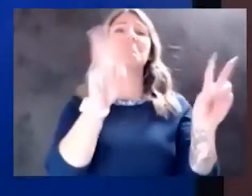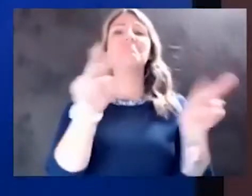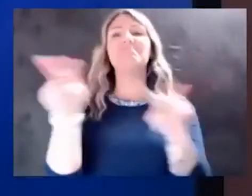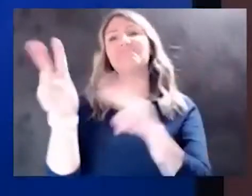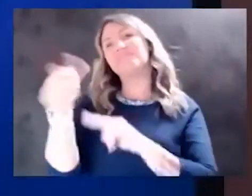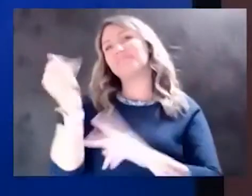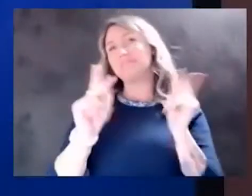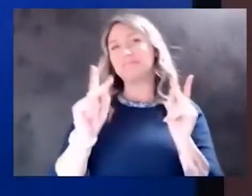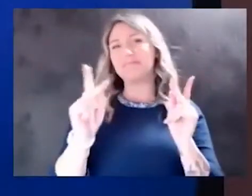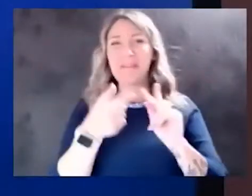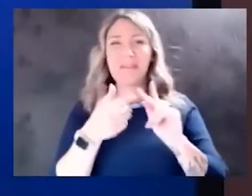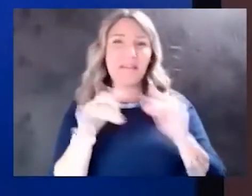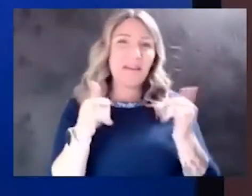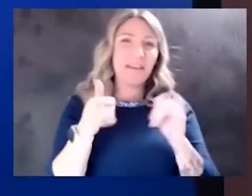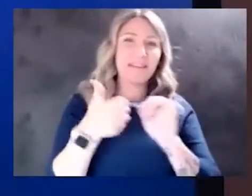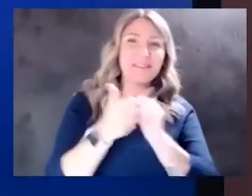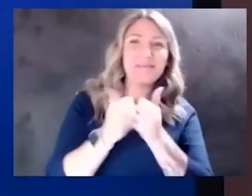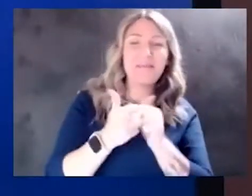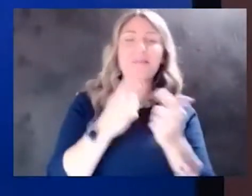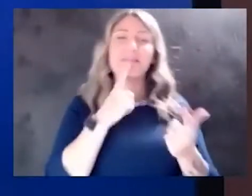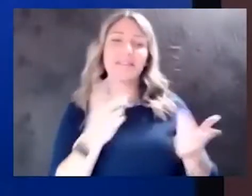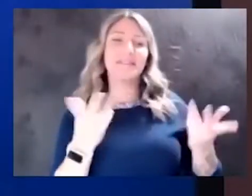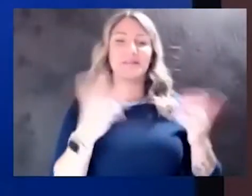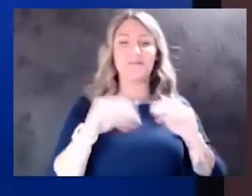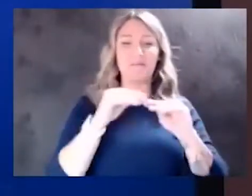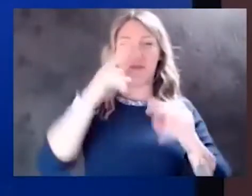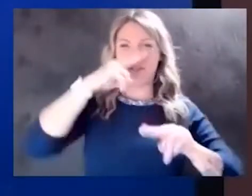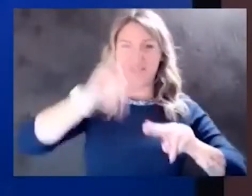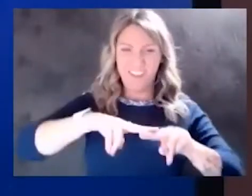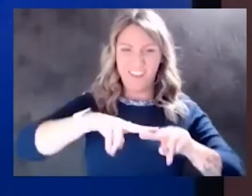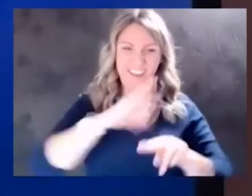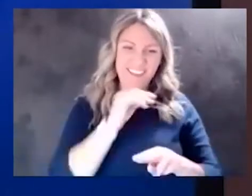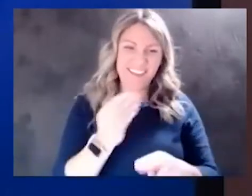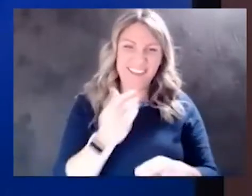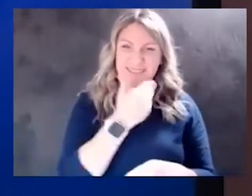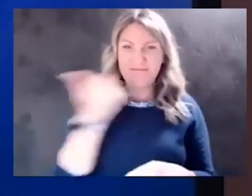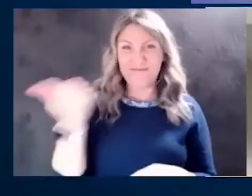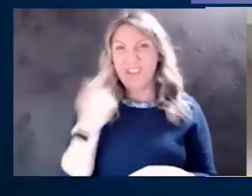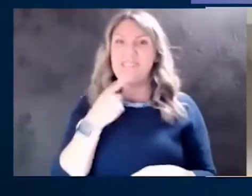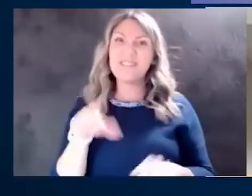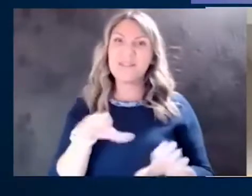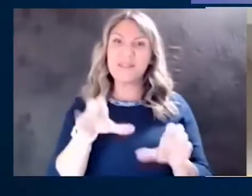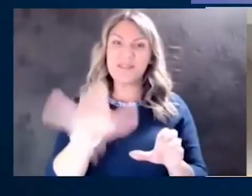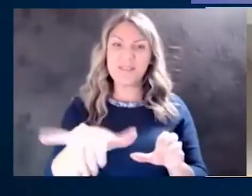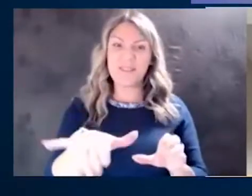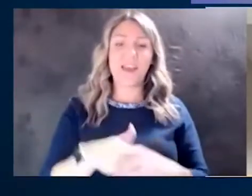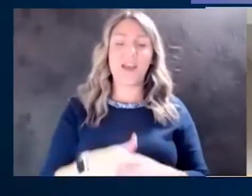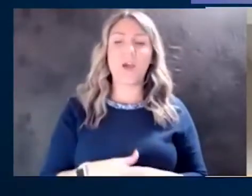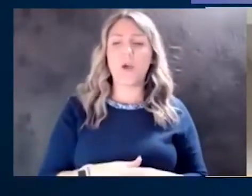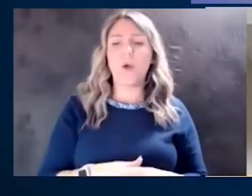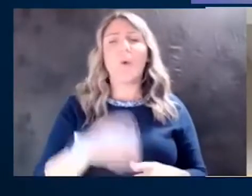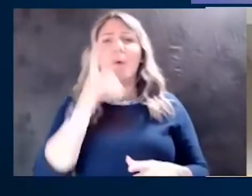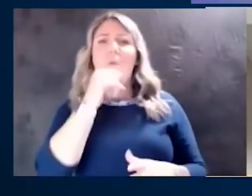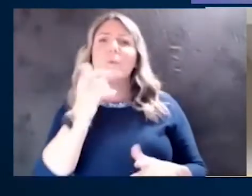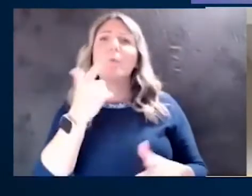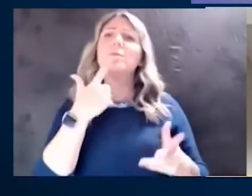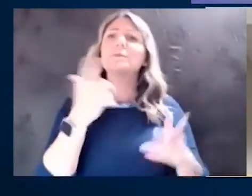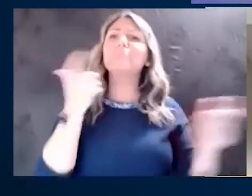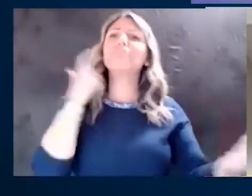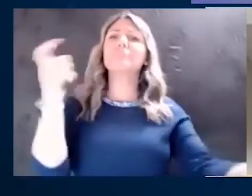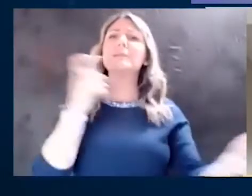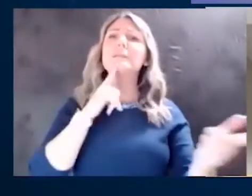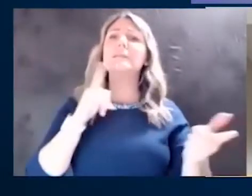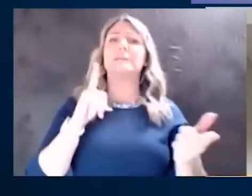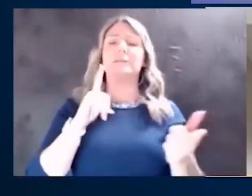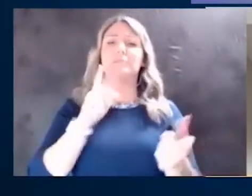made it a lot more, it made it a lot of fun, a lot better, able to go do those things. Who is your biggest influencer in getting the vaccine?